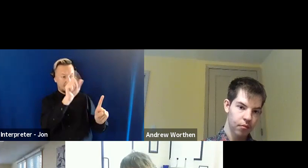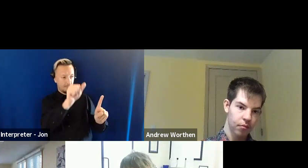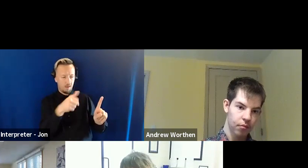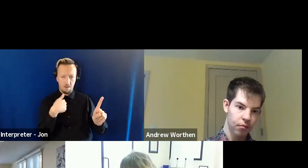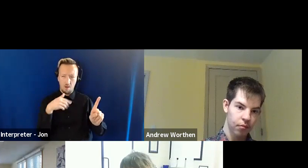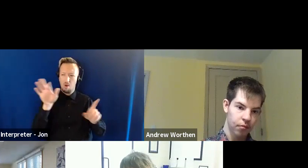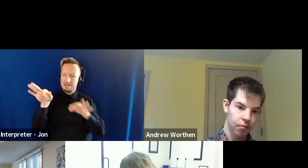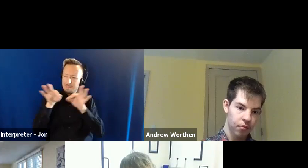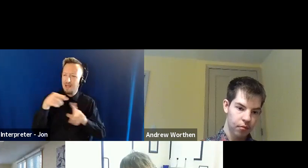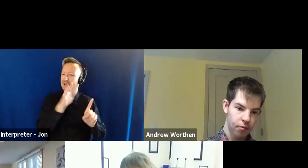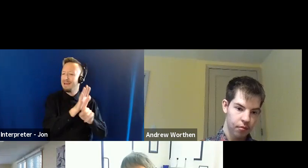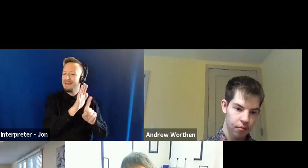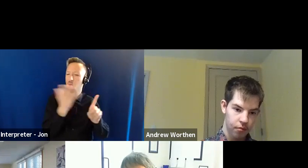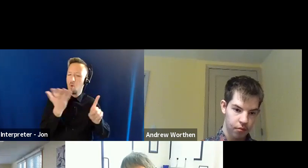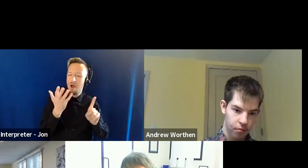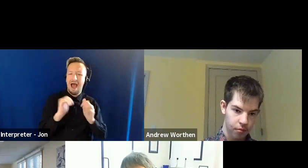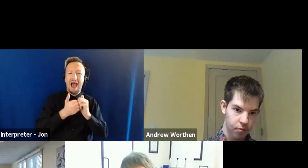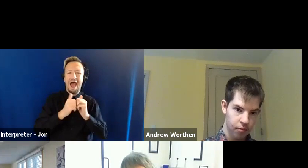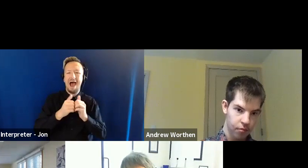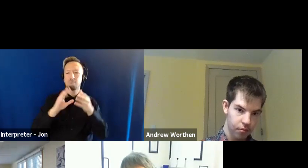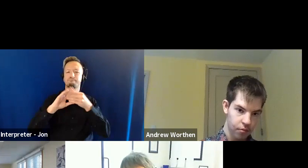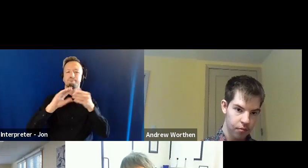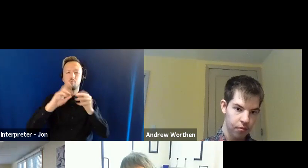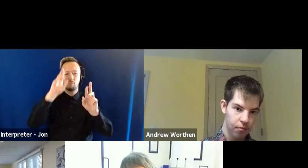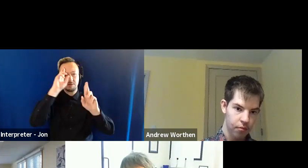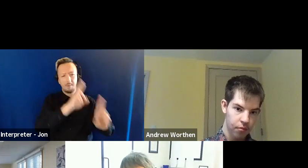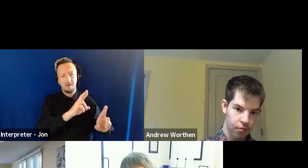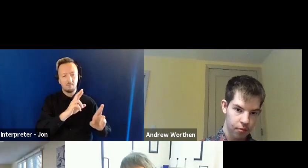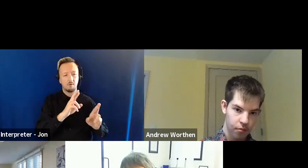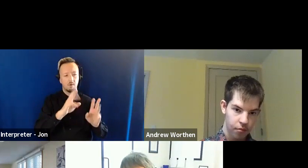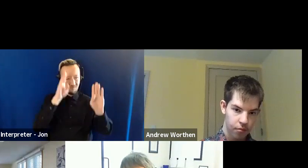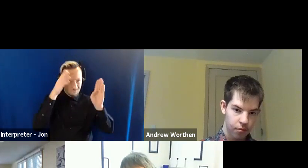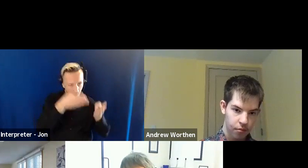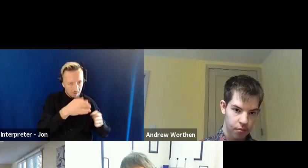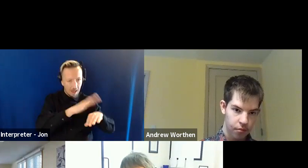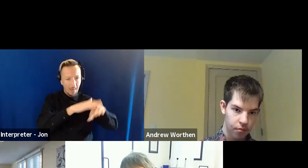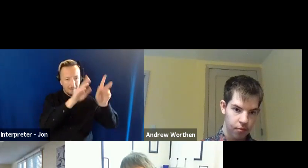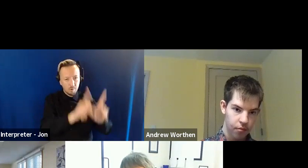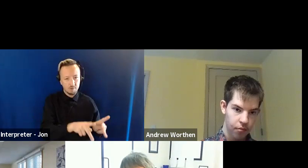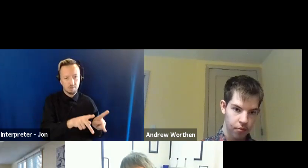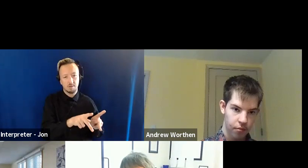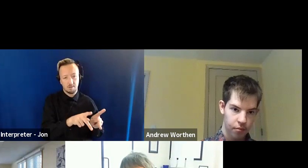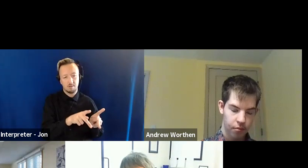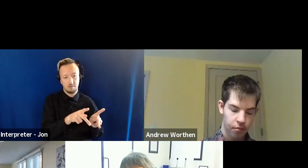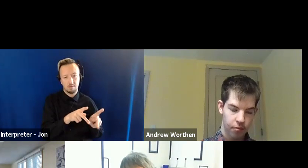a more respectful and people first fashion. And so I think, you